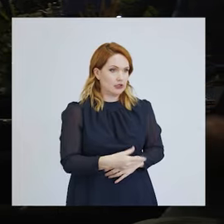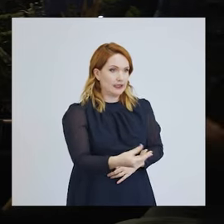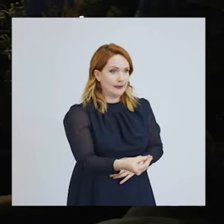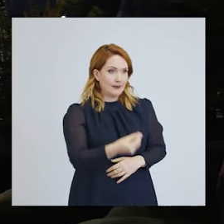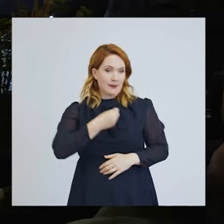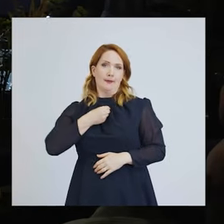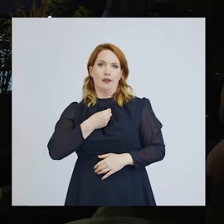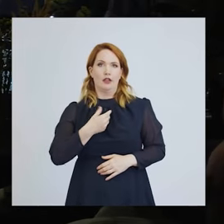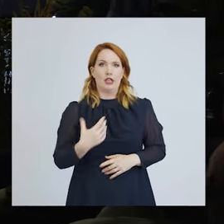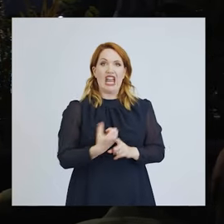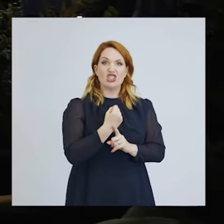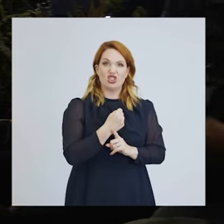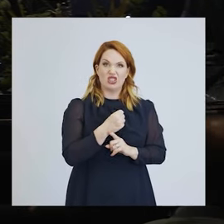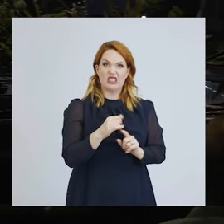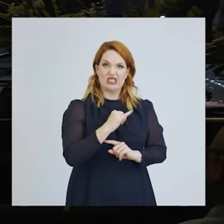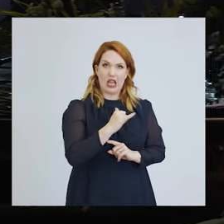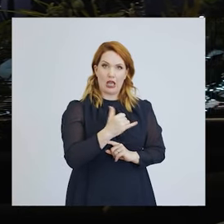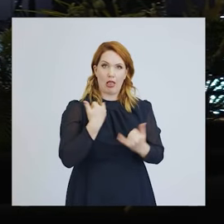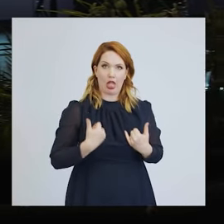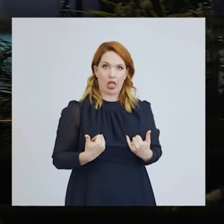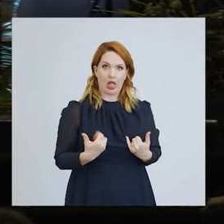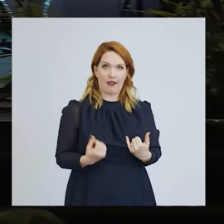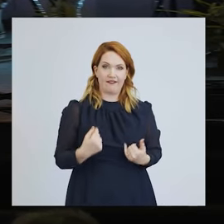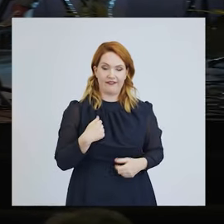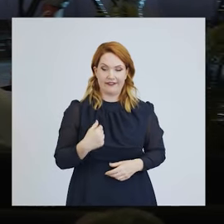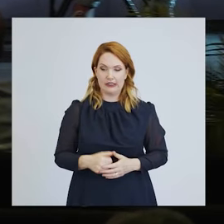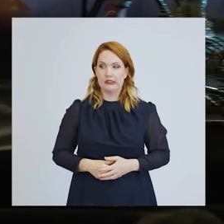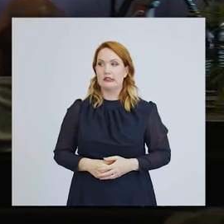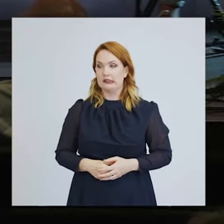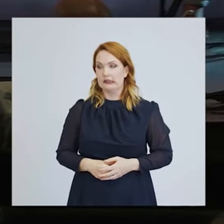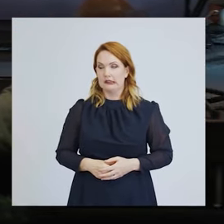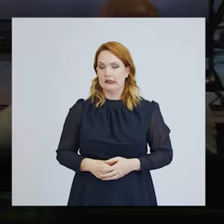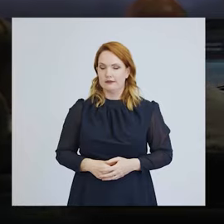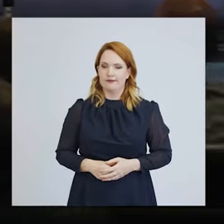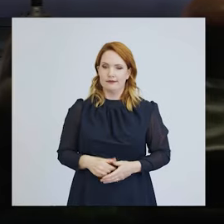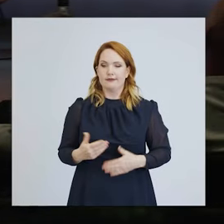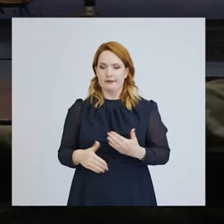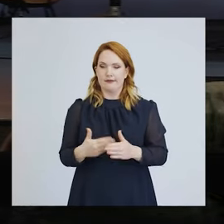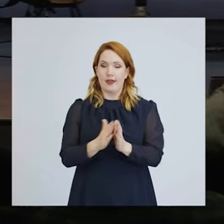They don't get better, they get worse. And then I catch their sickness.